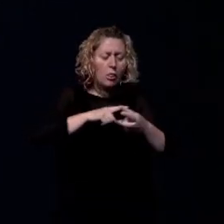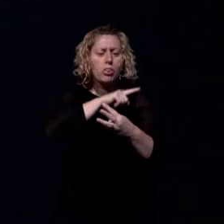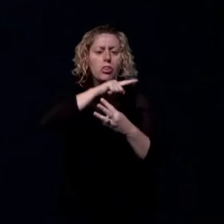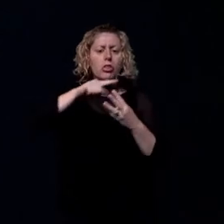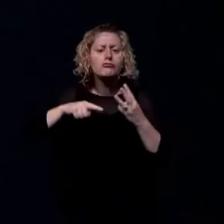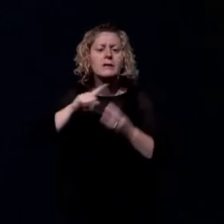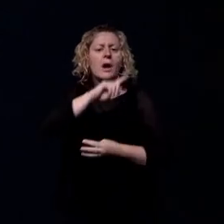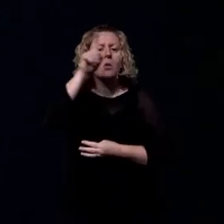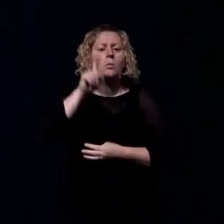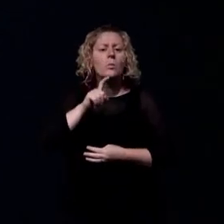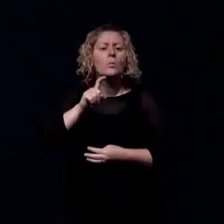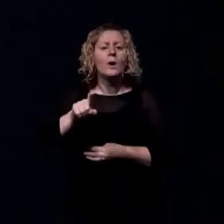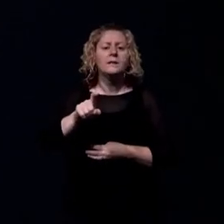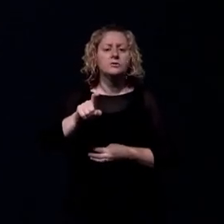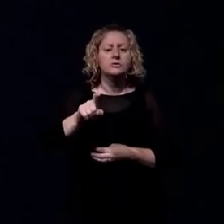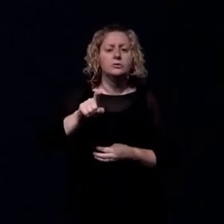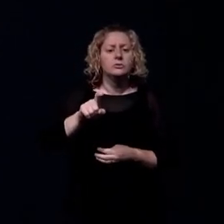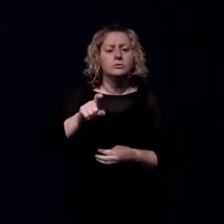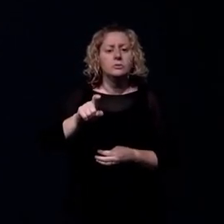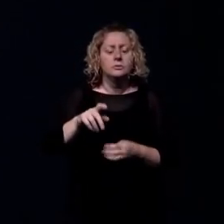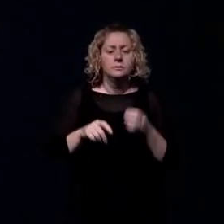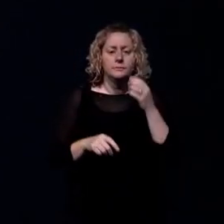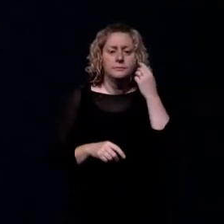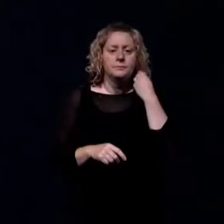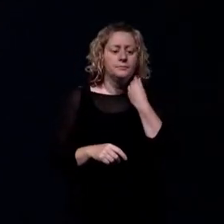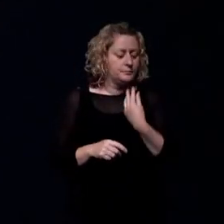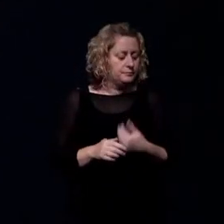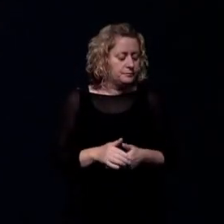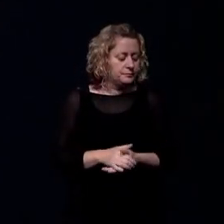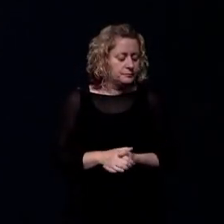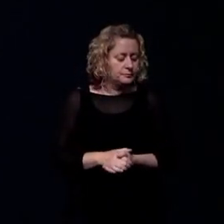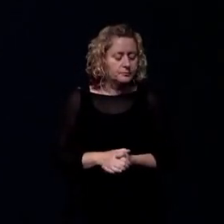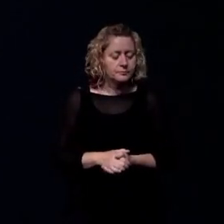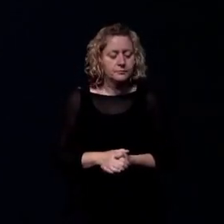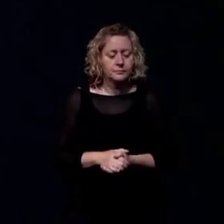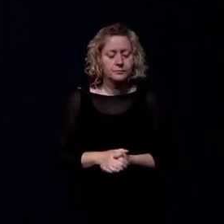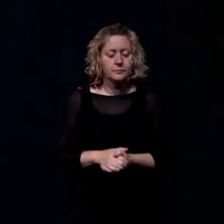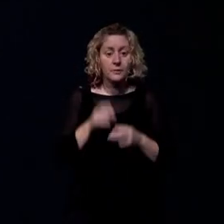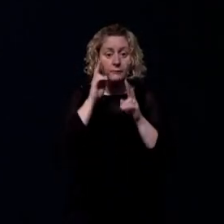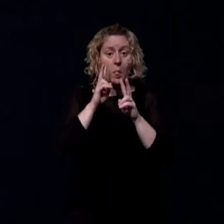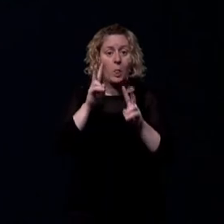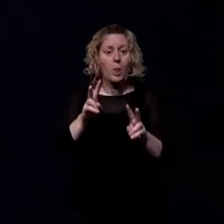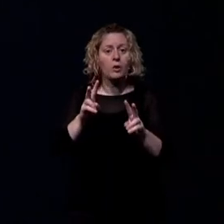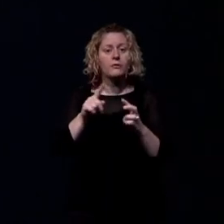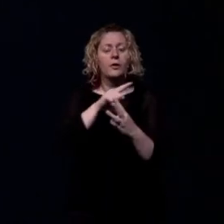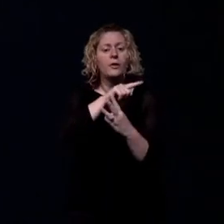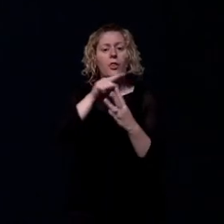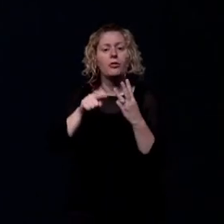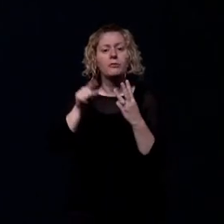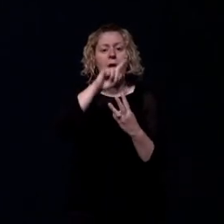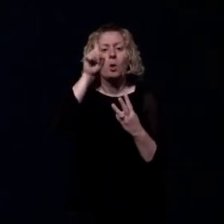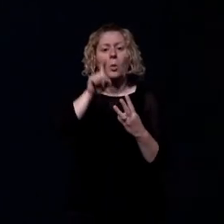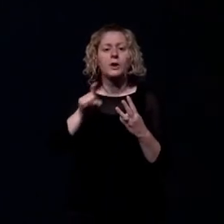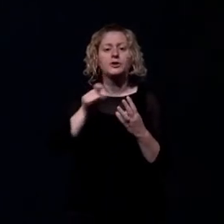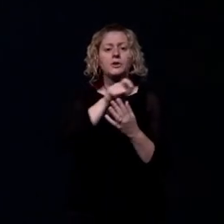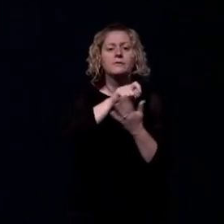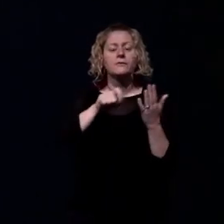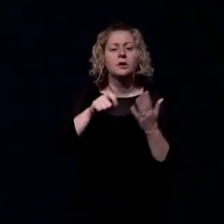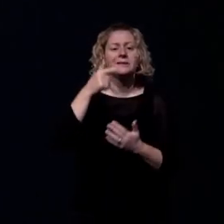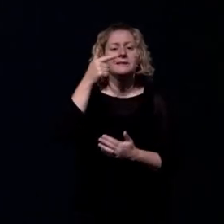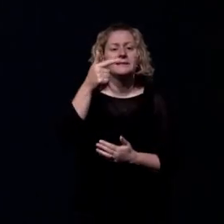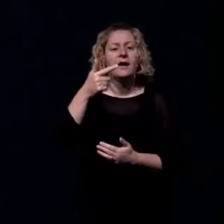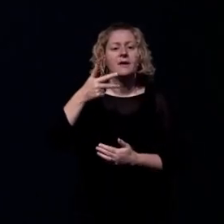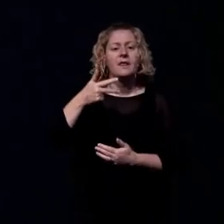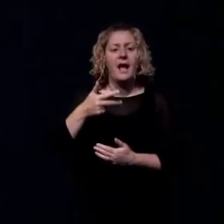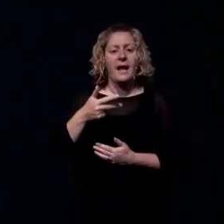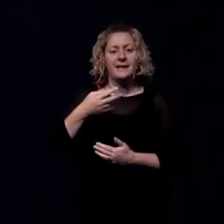questions, and they all head in the same direction. Can you see the three questions? Just look for yourself, please, in verses 7, 8, 9. So just for yourself,